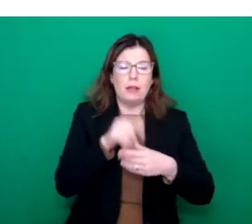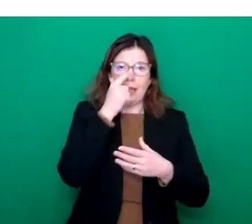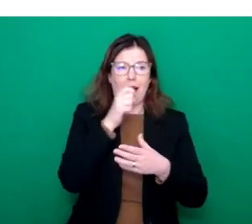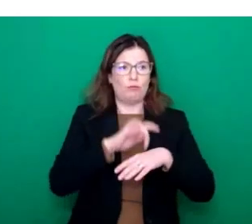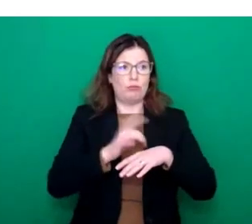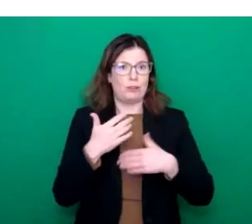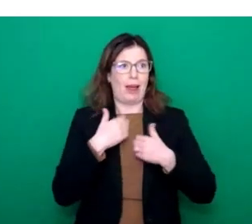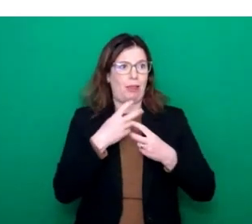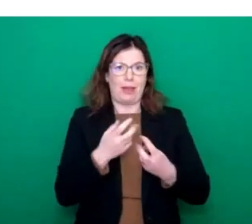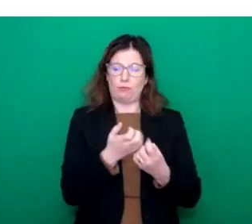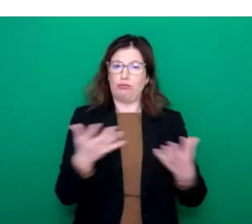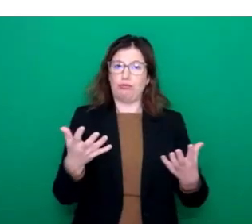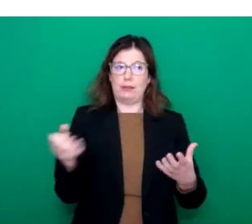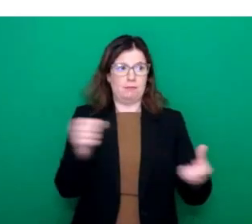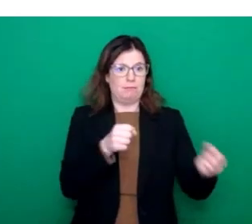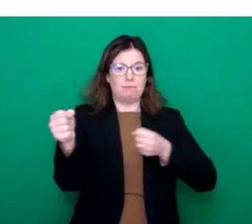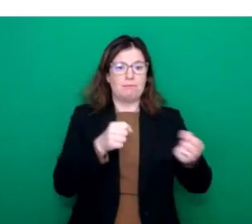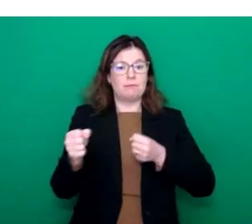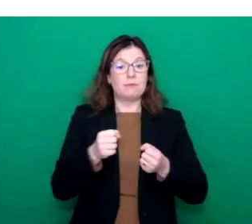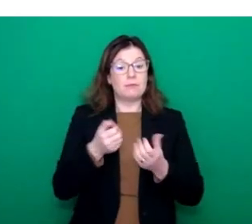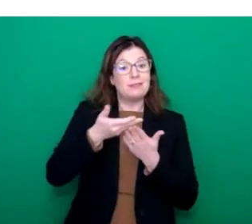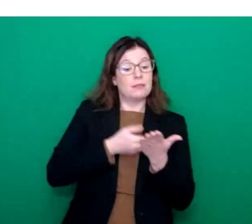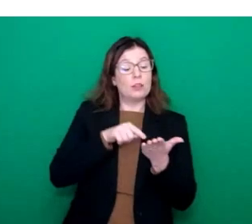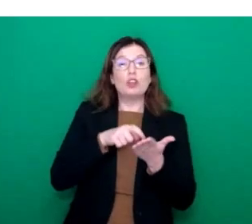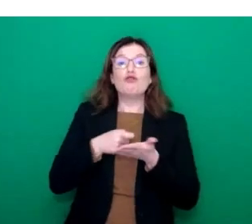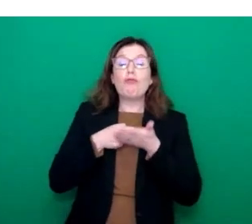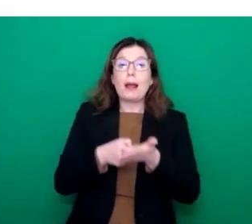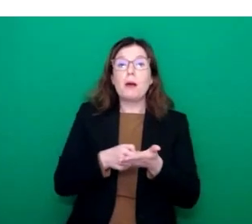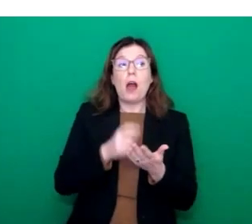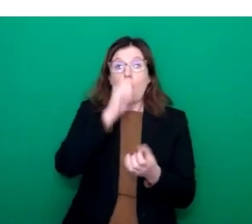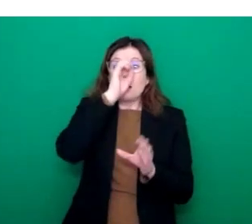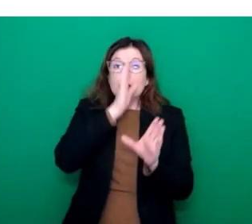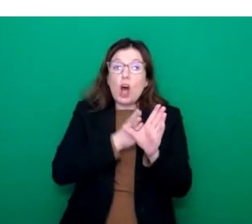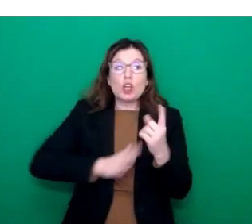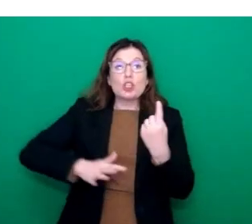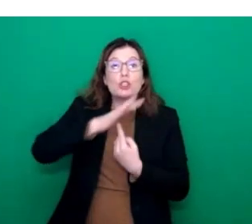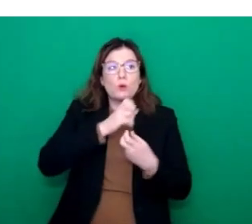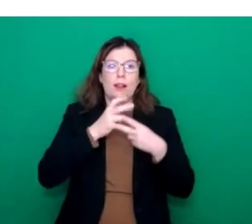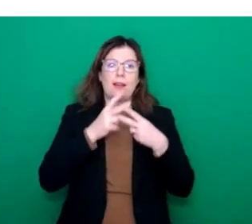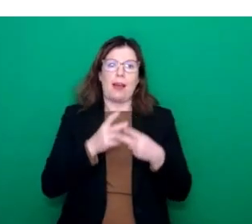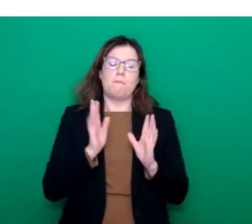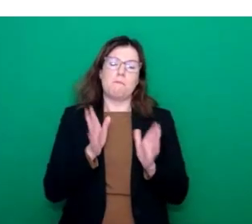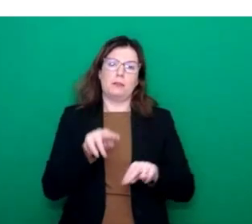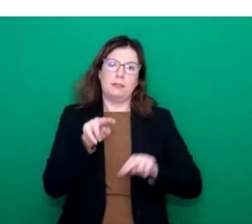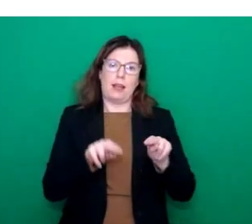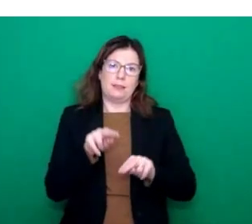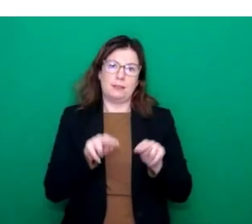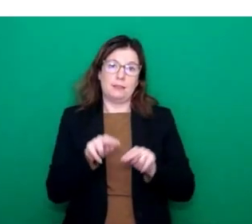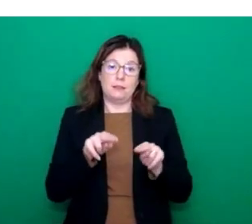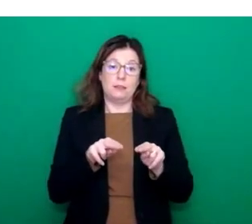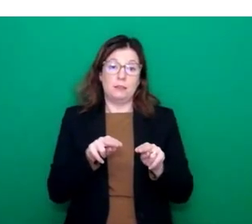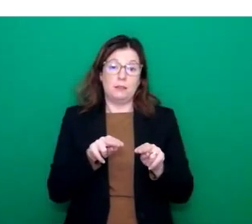The recommendations arising from this document is that psychosocial care needs to be assessed, that